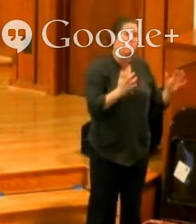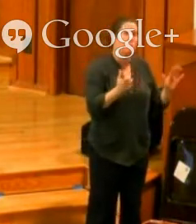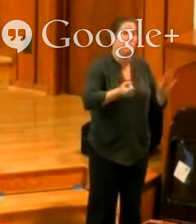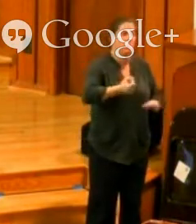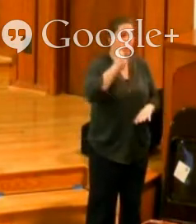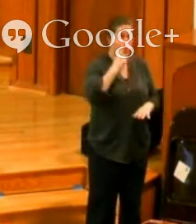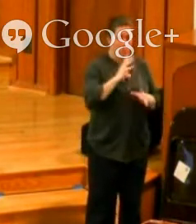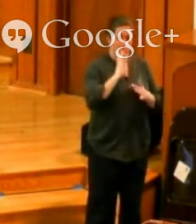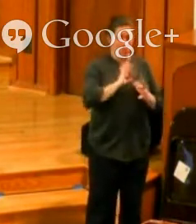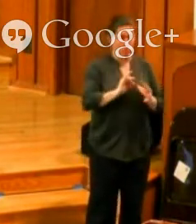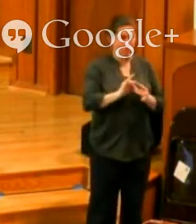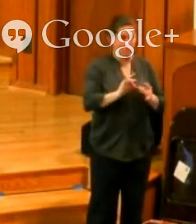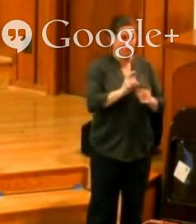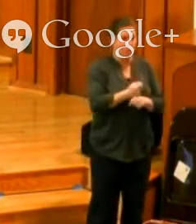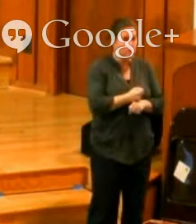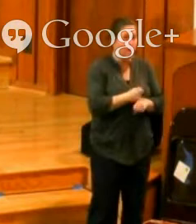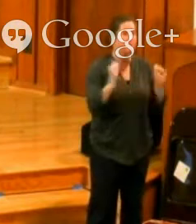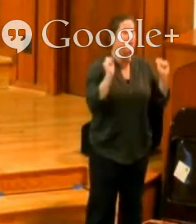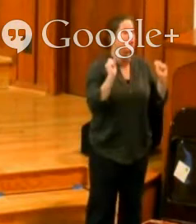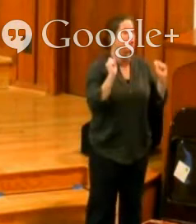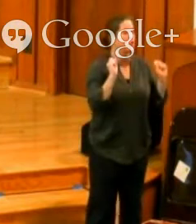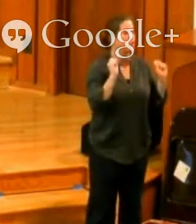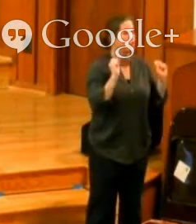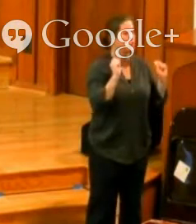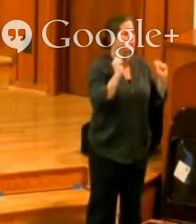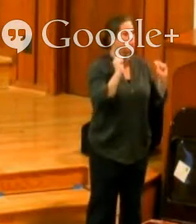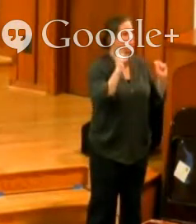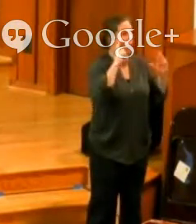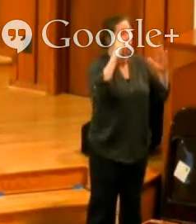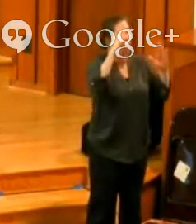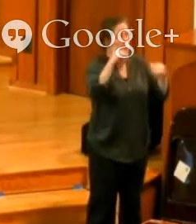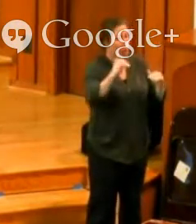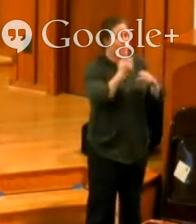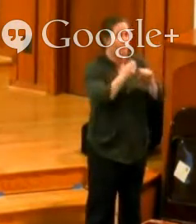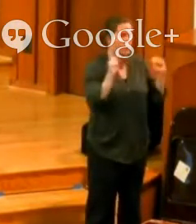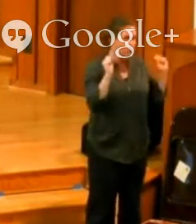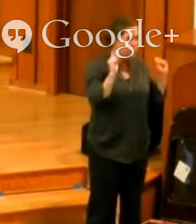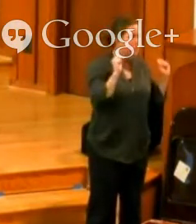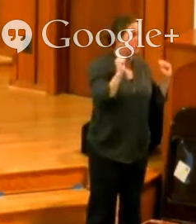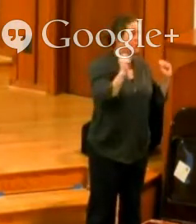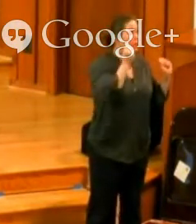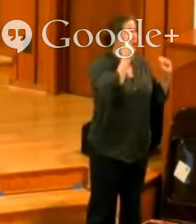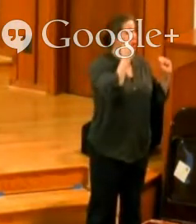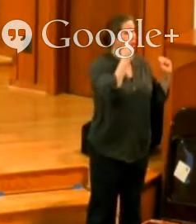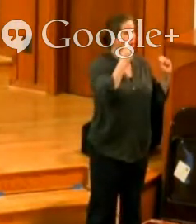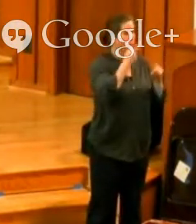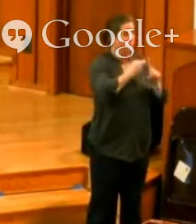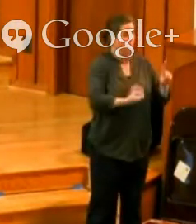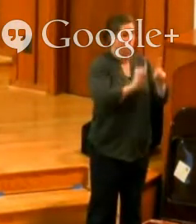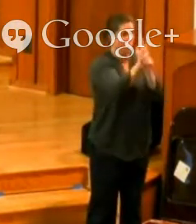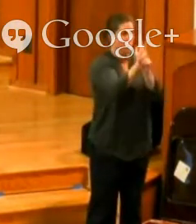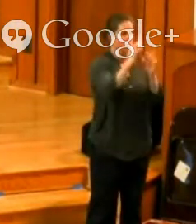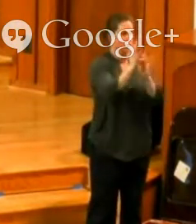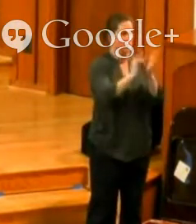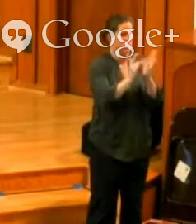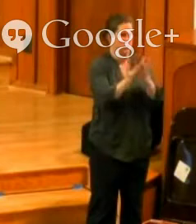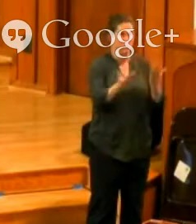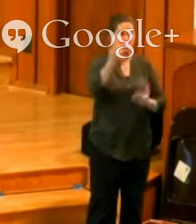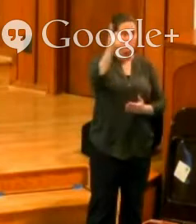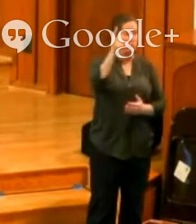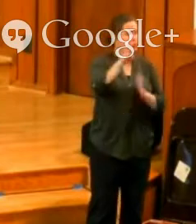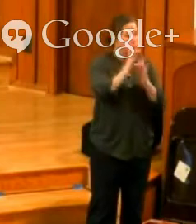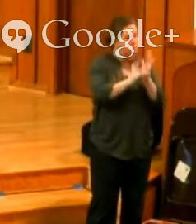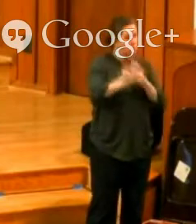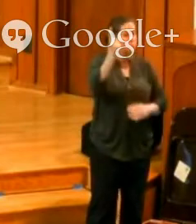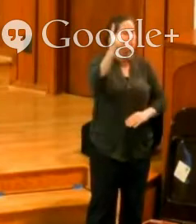about salvation last night. And we talked about that hope of redemption that lies only in Jesus. And let me ask you something, and I hope we know this.